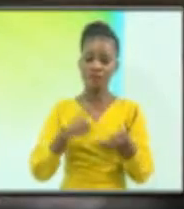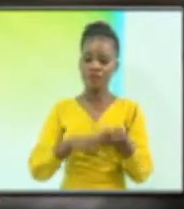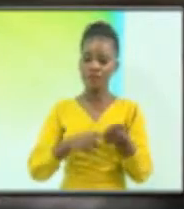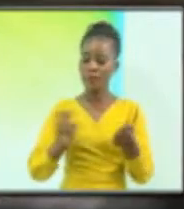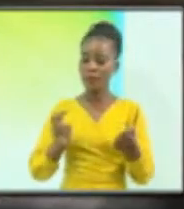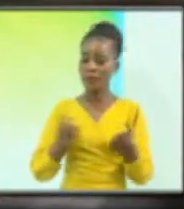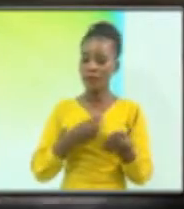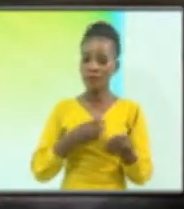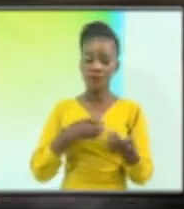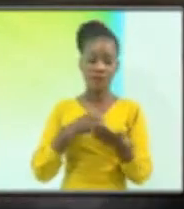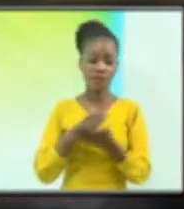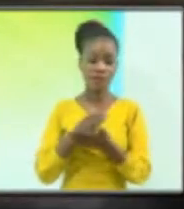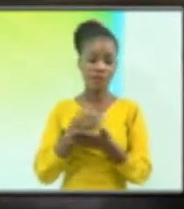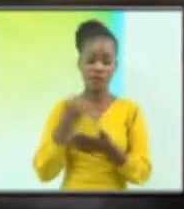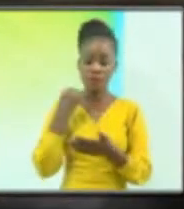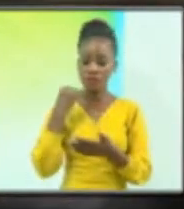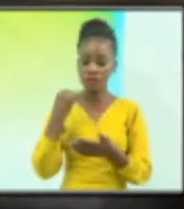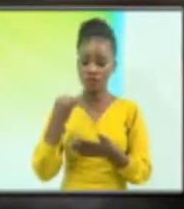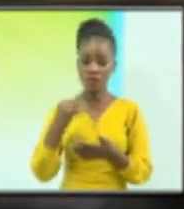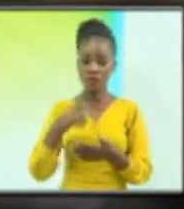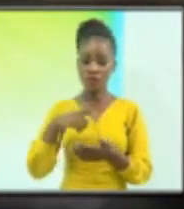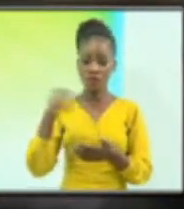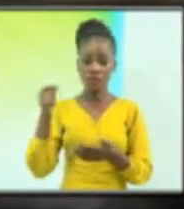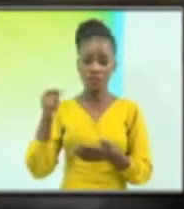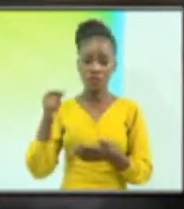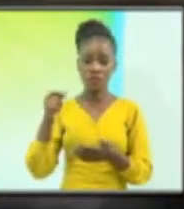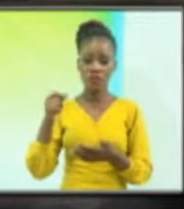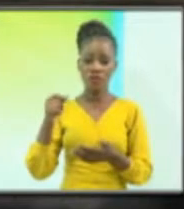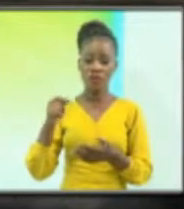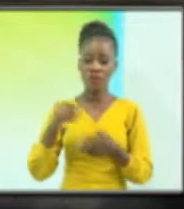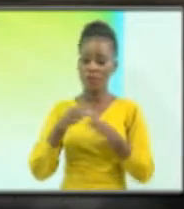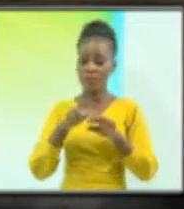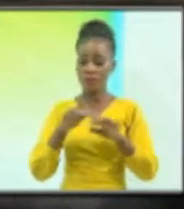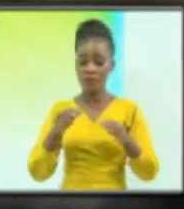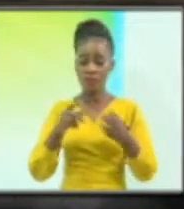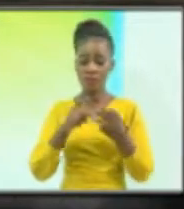right procedure is you go online,